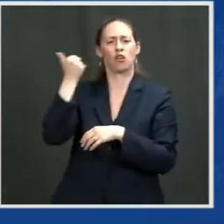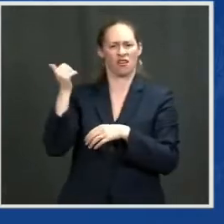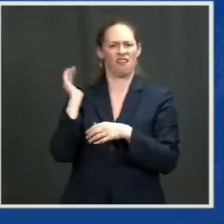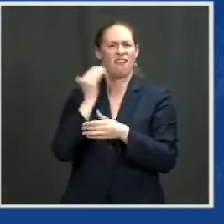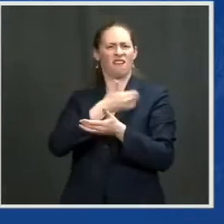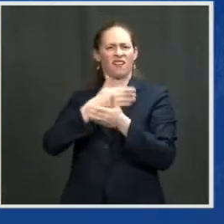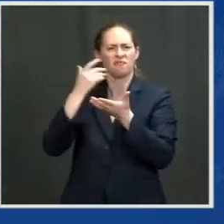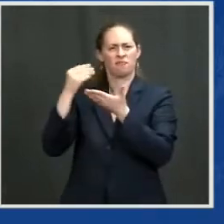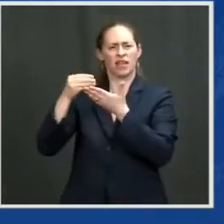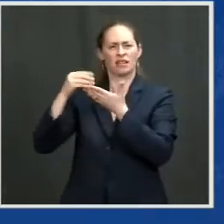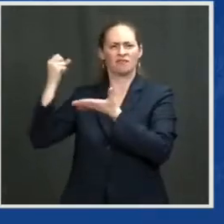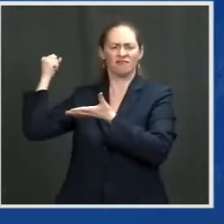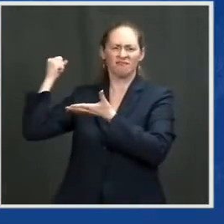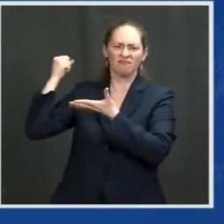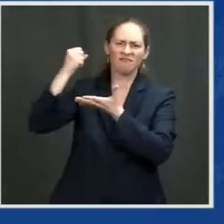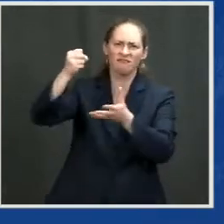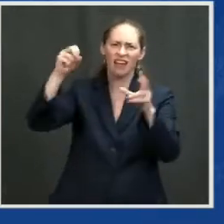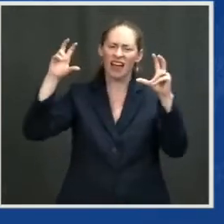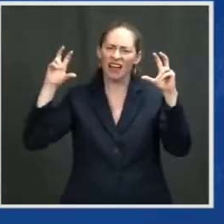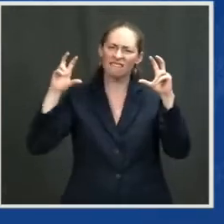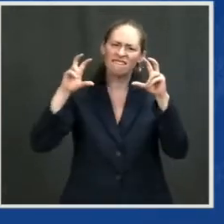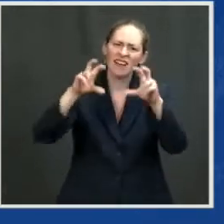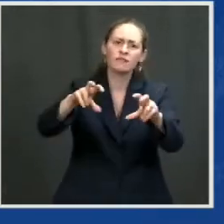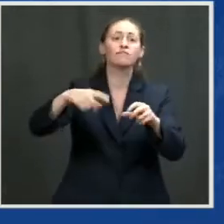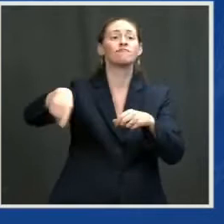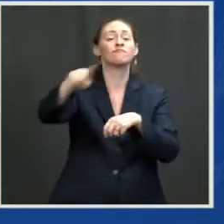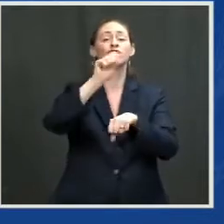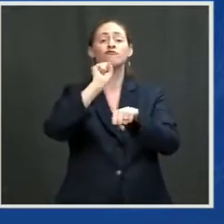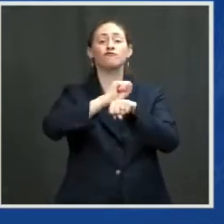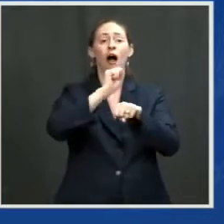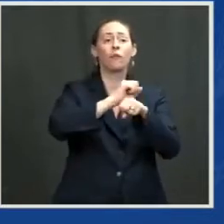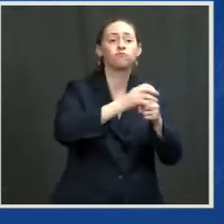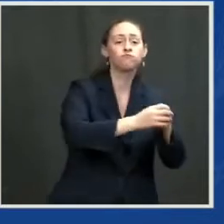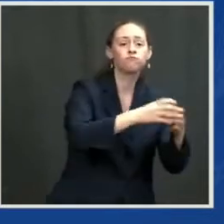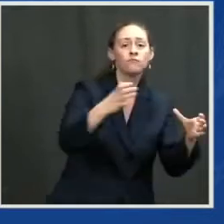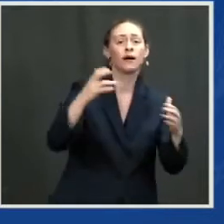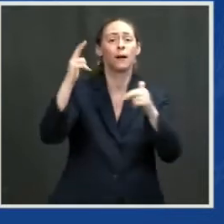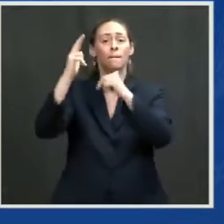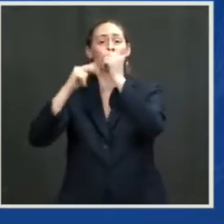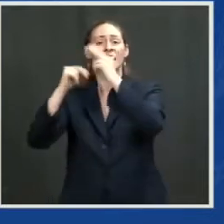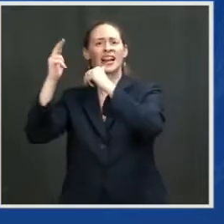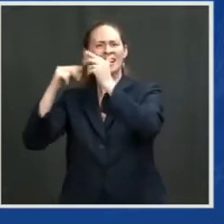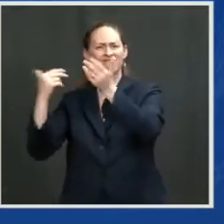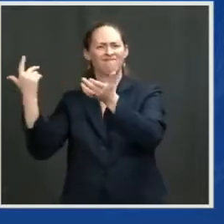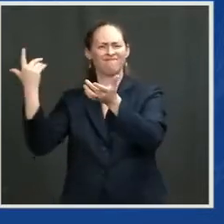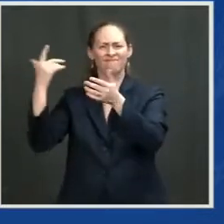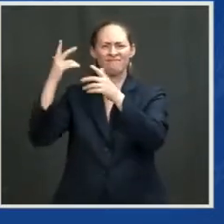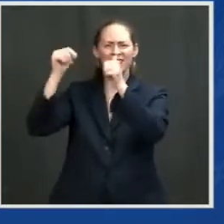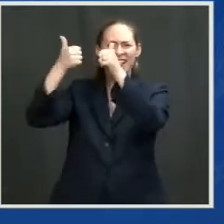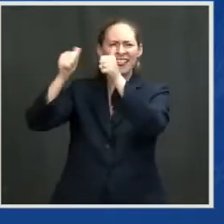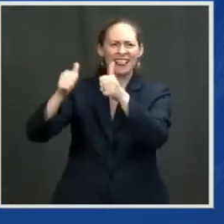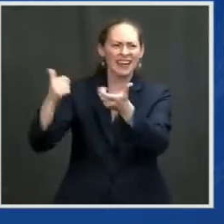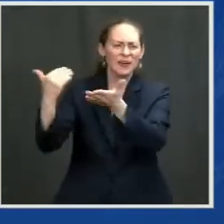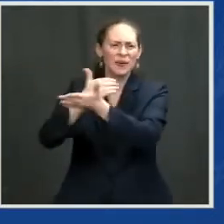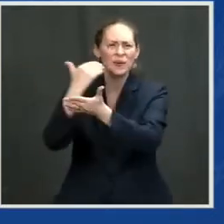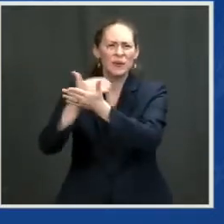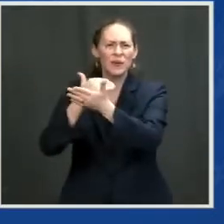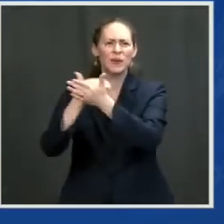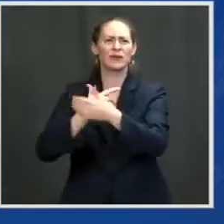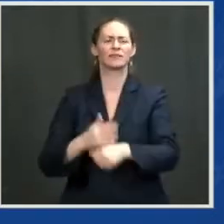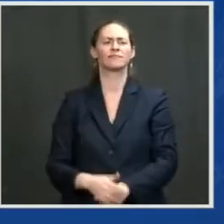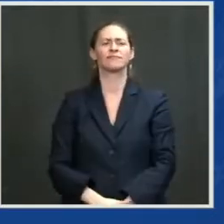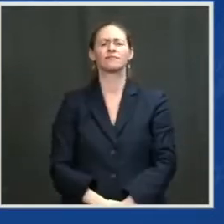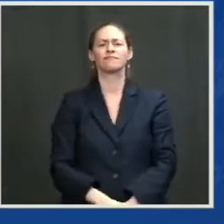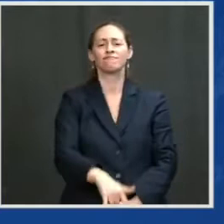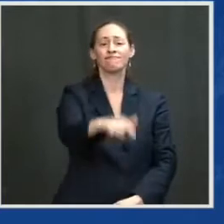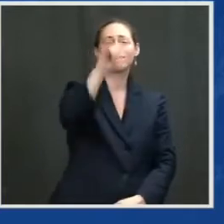To create jobs, to modernize our bridges, our roads, our highways, our ports, our airports, our water pipes,